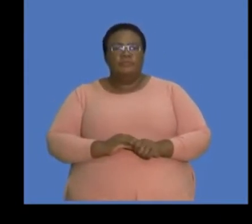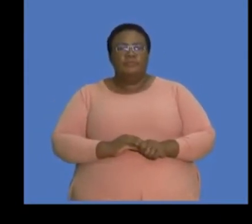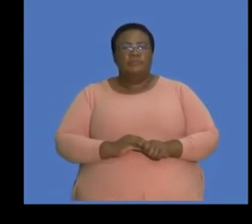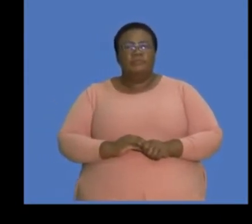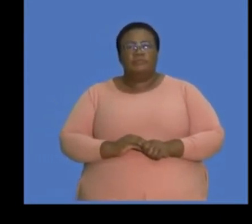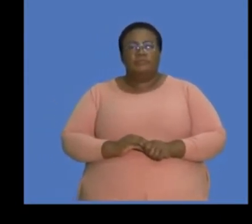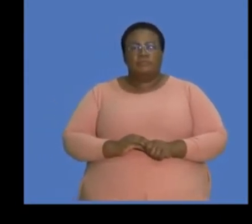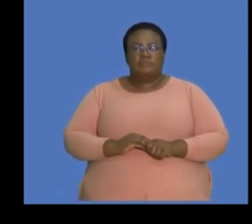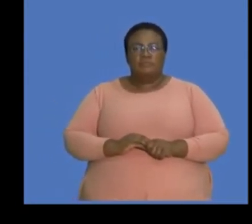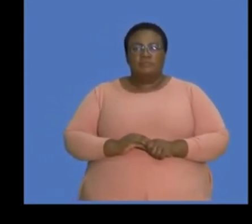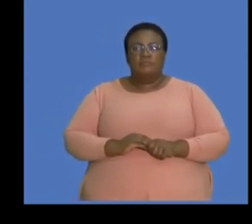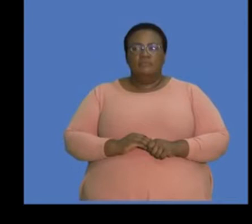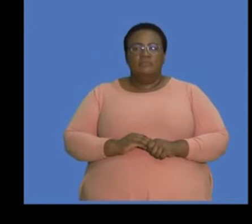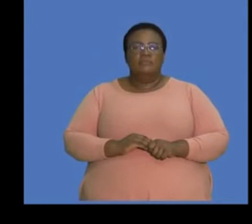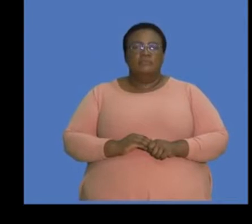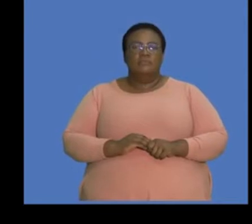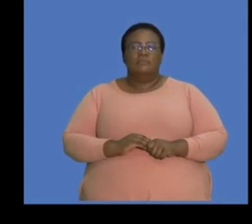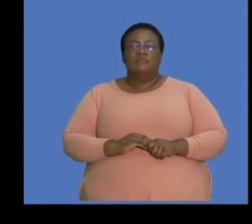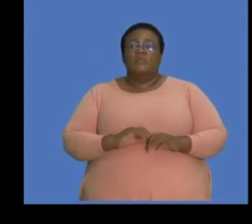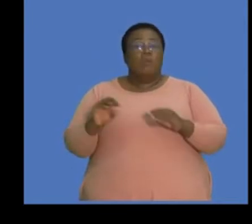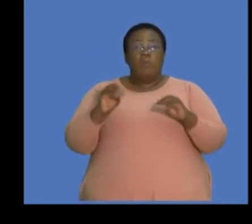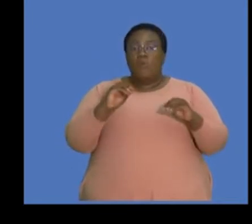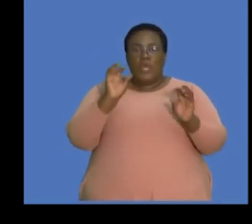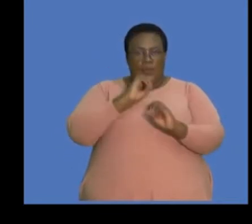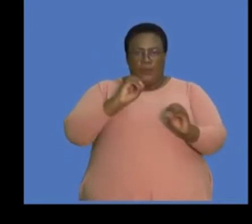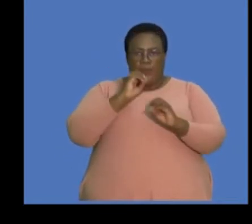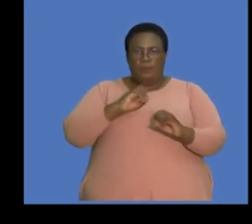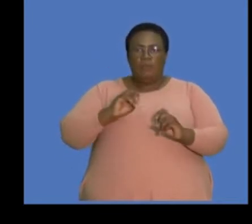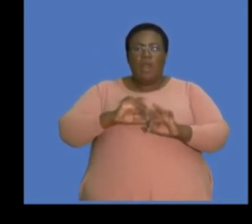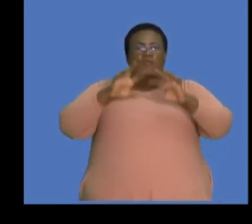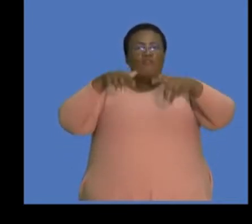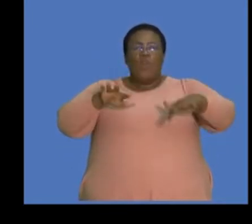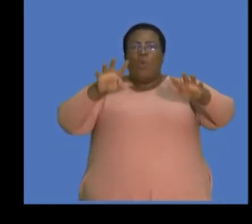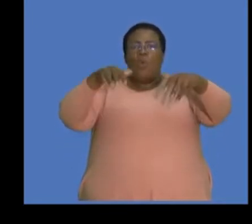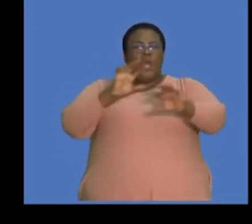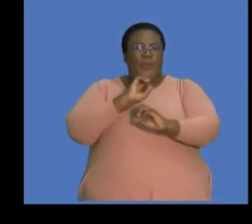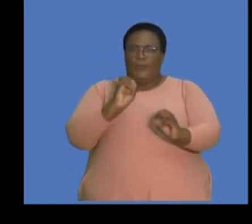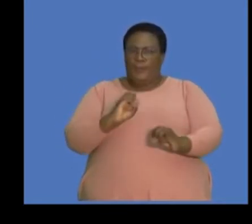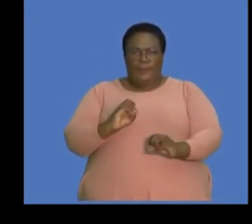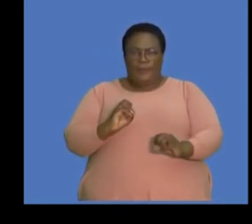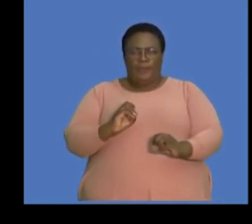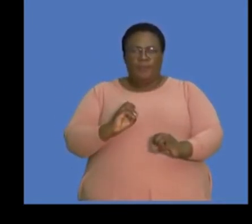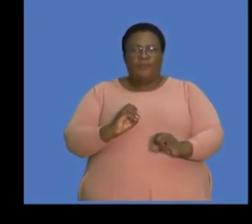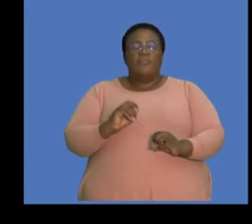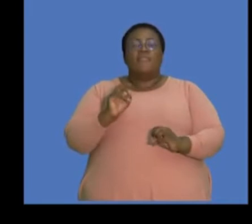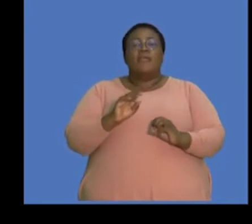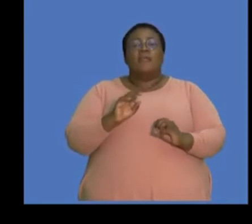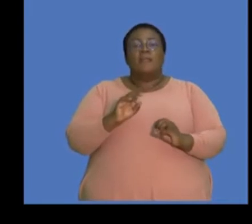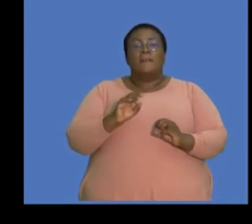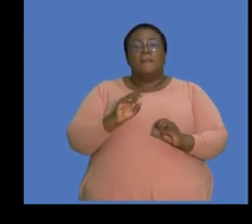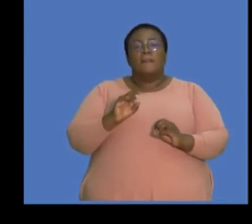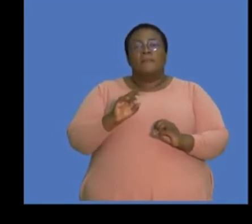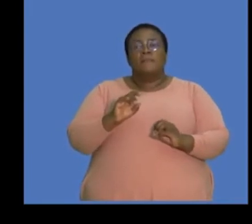are stationary, okay? Not moving in the context of flowing, which is what distinguishes